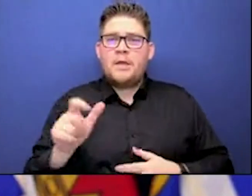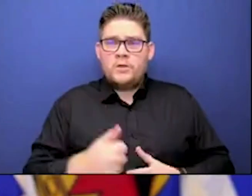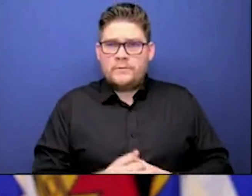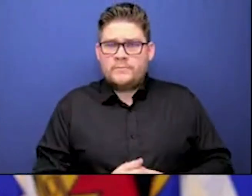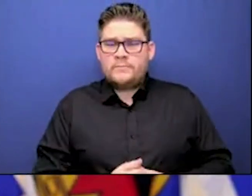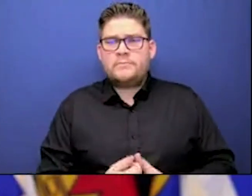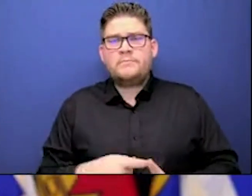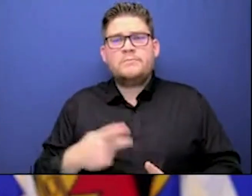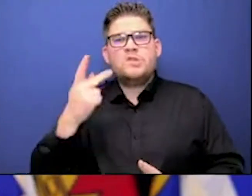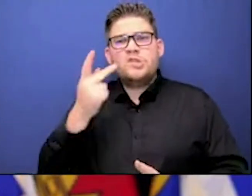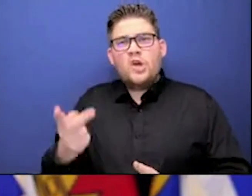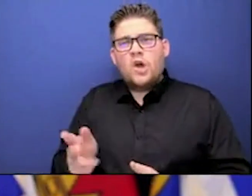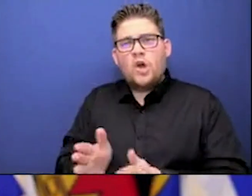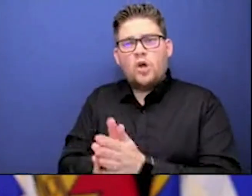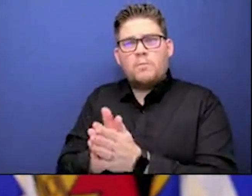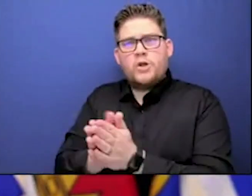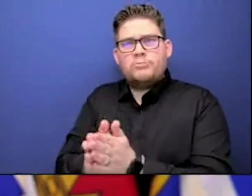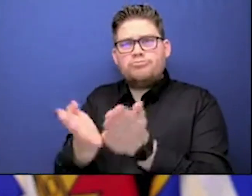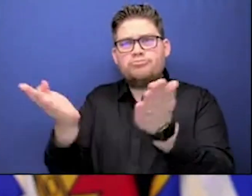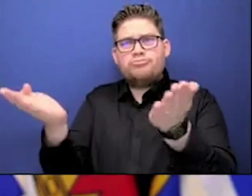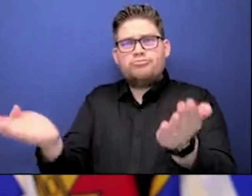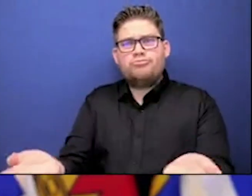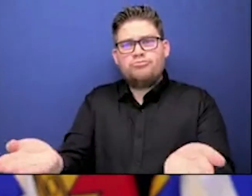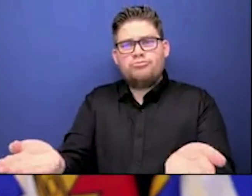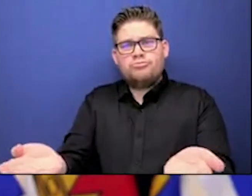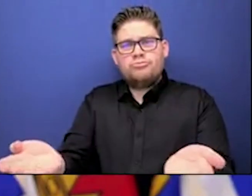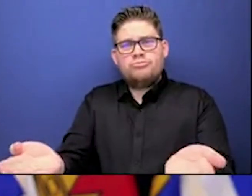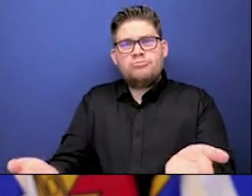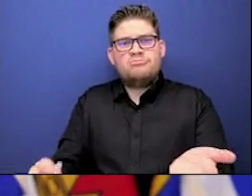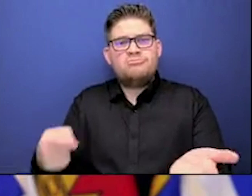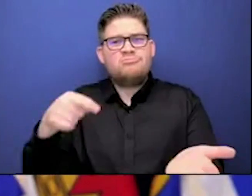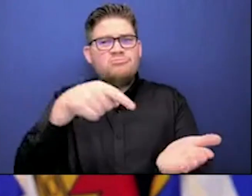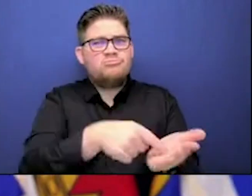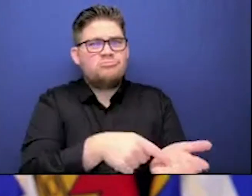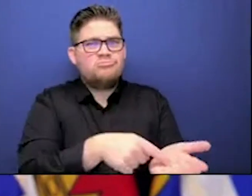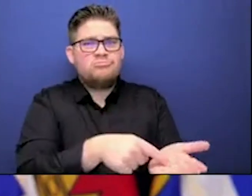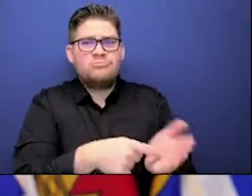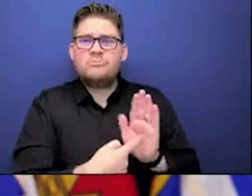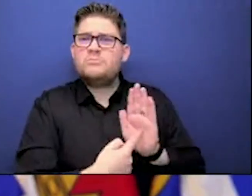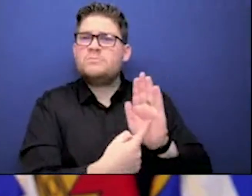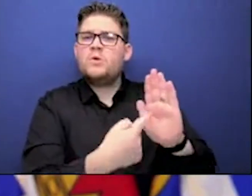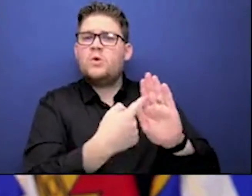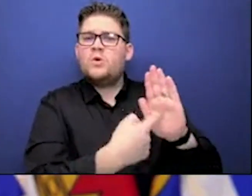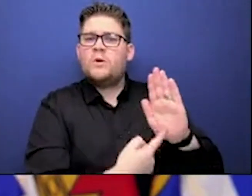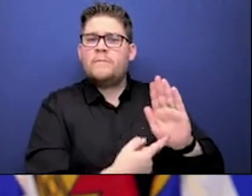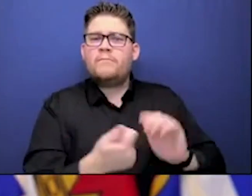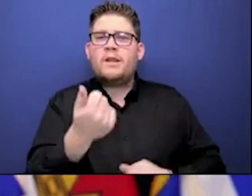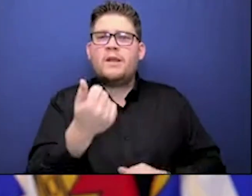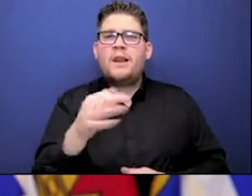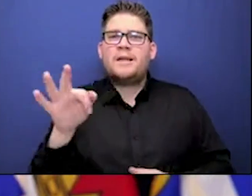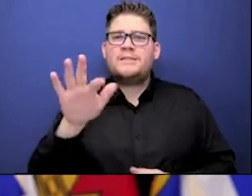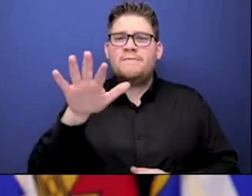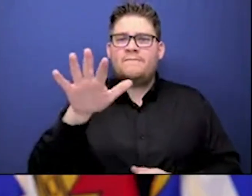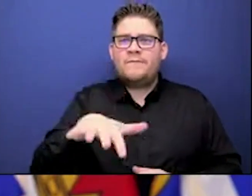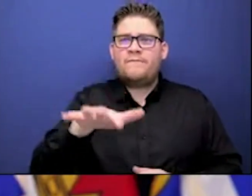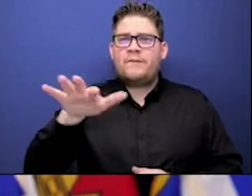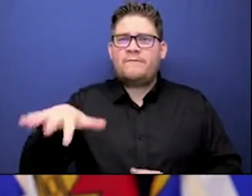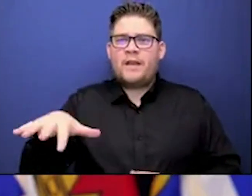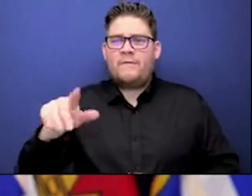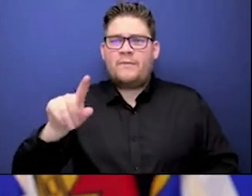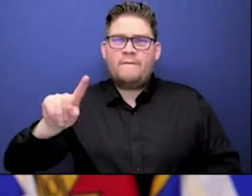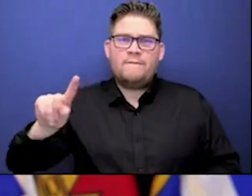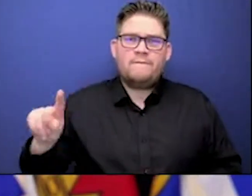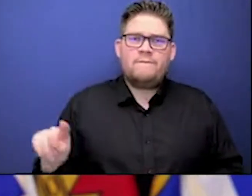polio vaccine was approved for use for the first time in this country. And the headline was "Vaccine for All by the End